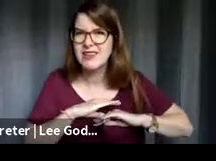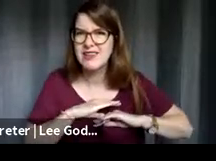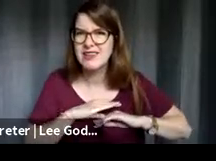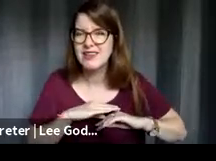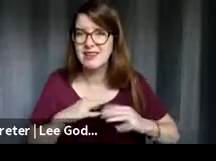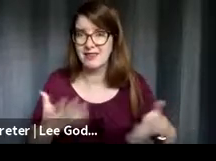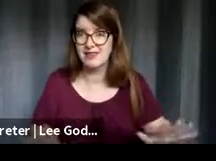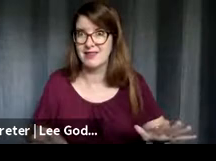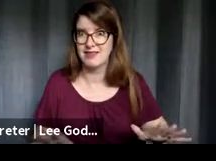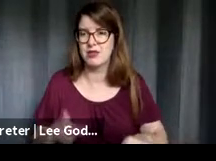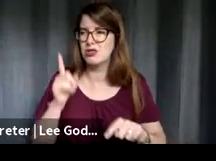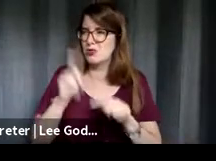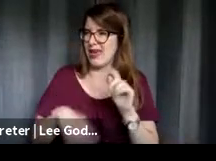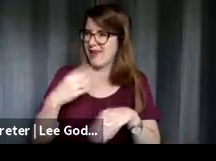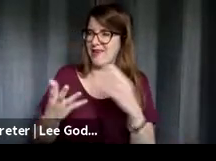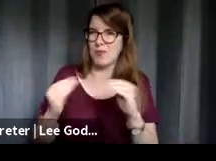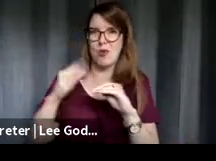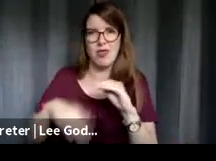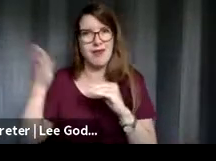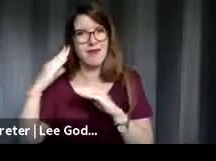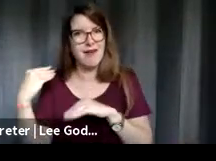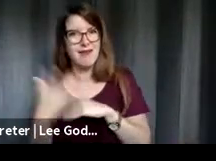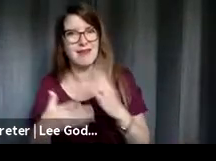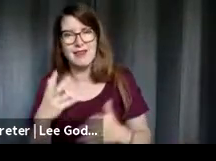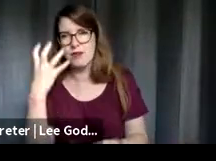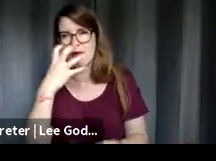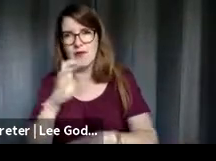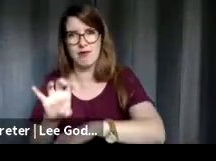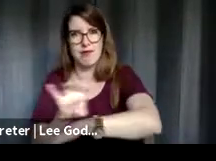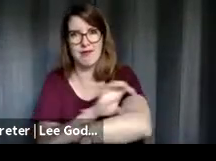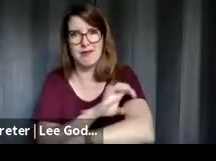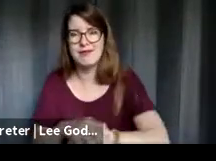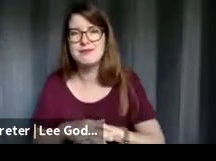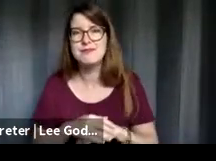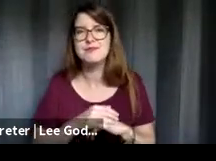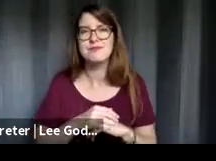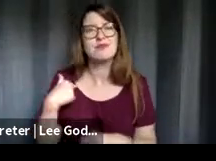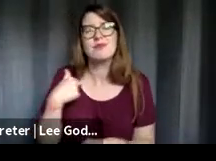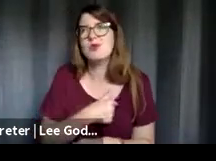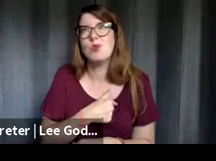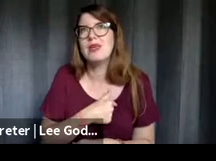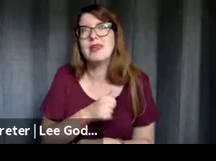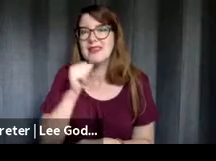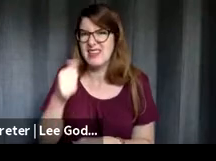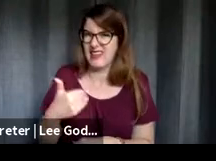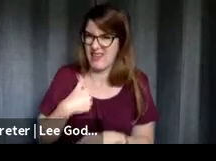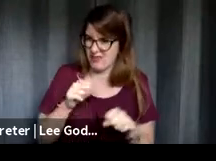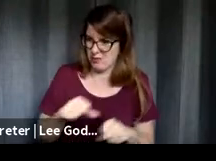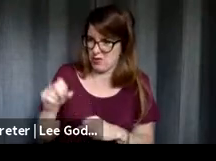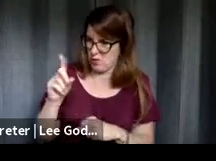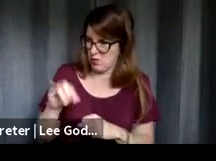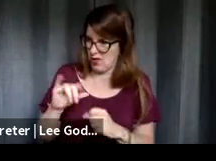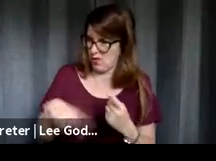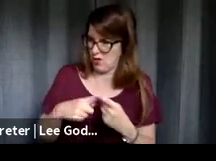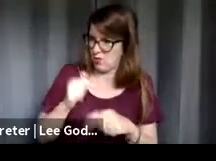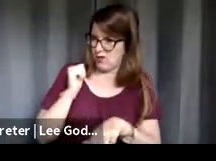You can't outgive God. Now, remember, we did not have the means to do this when